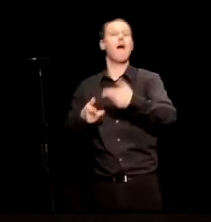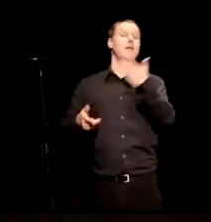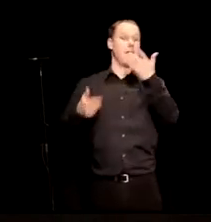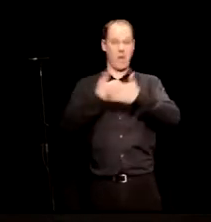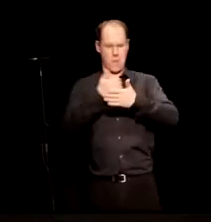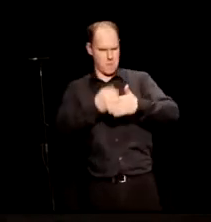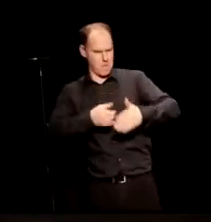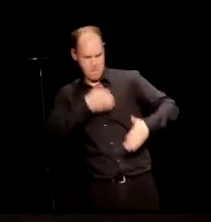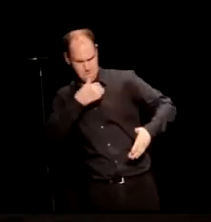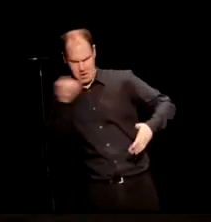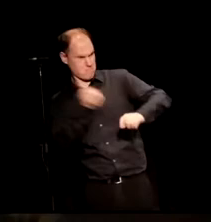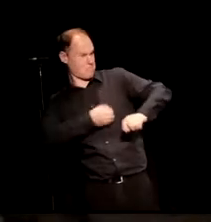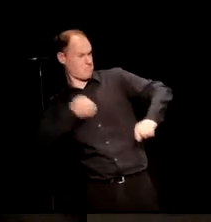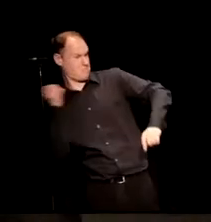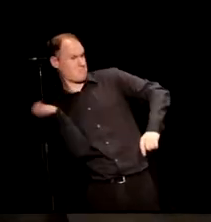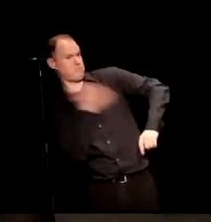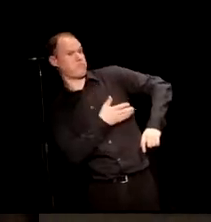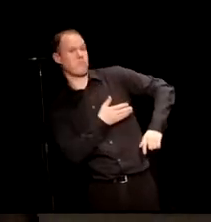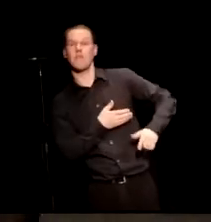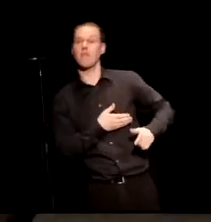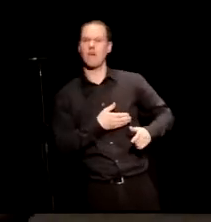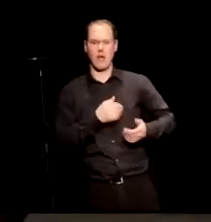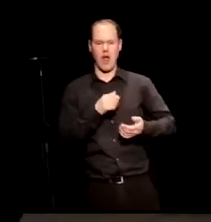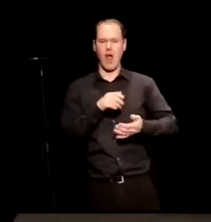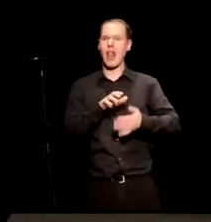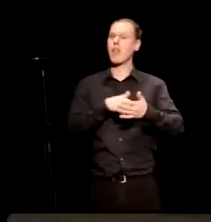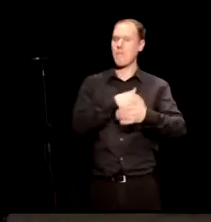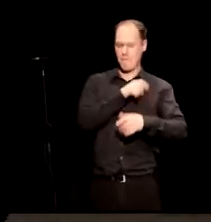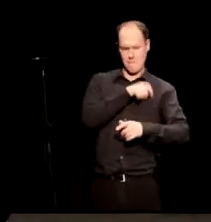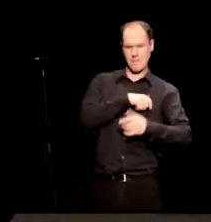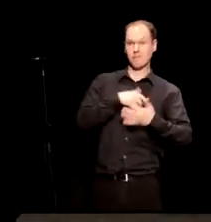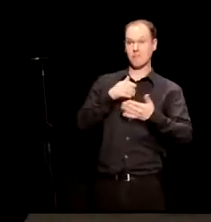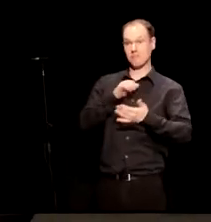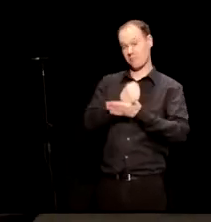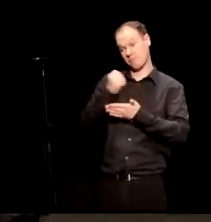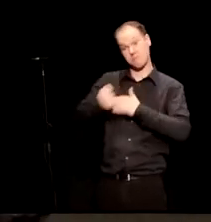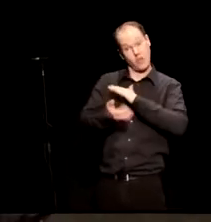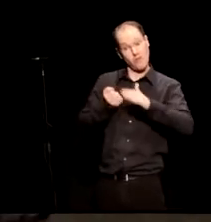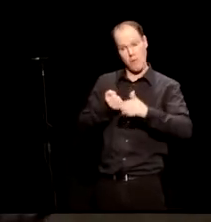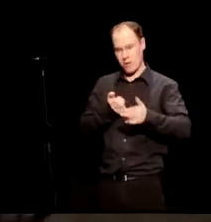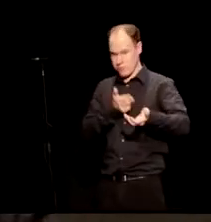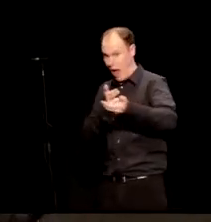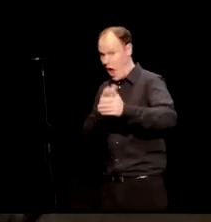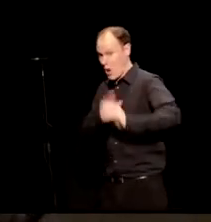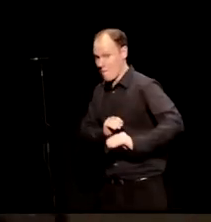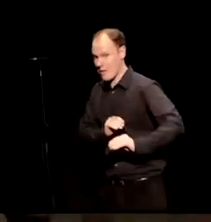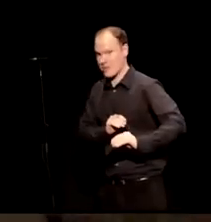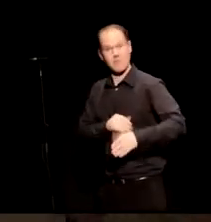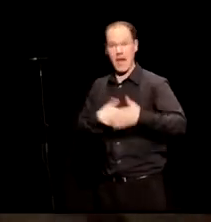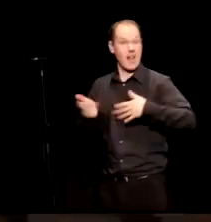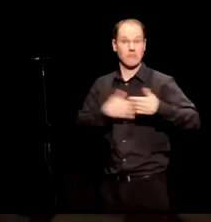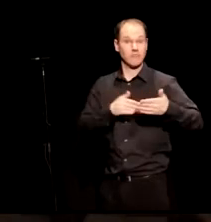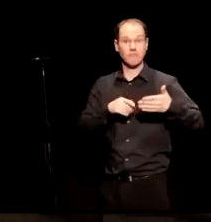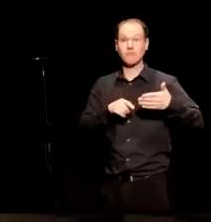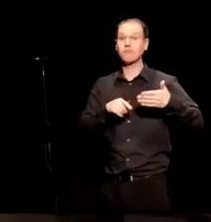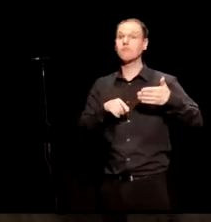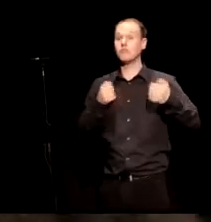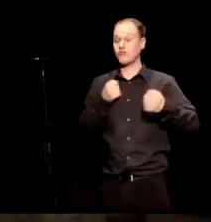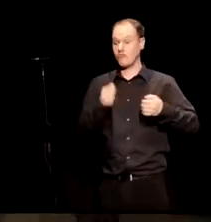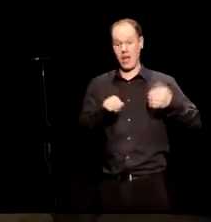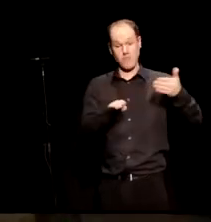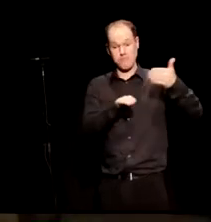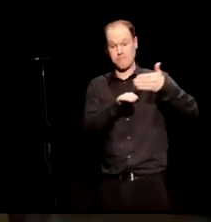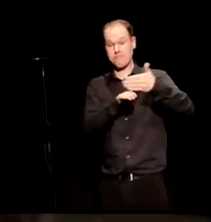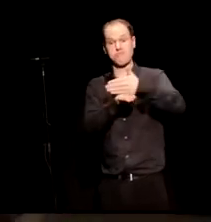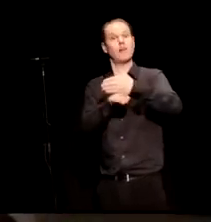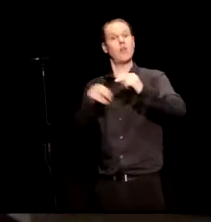the window, and the robber ceased firing long enough to secure the beer, by which time the train was well on its way to the deadly bridge,